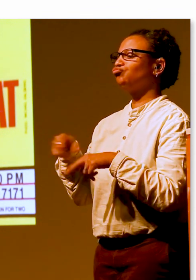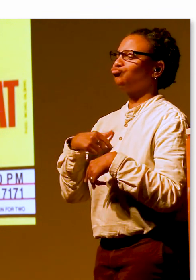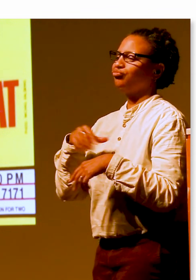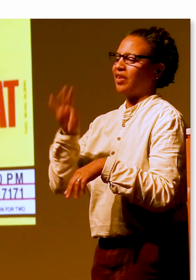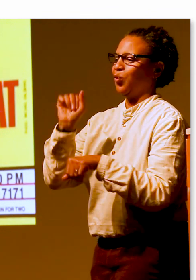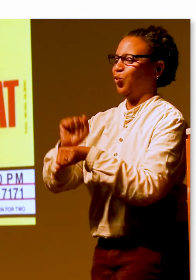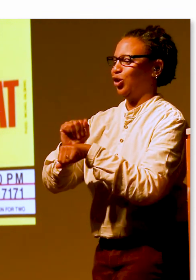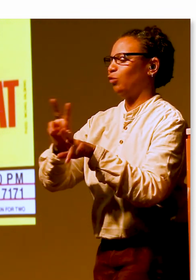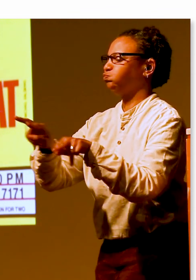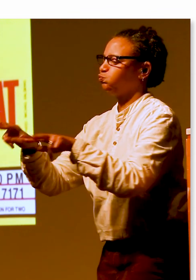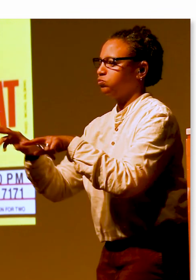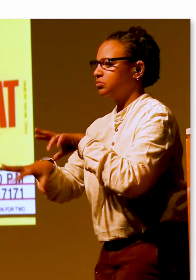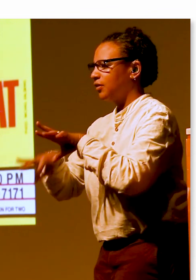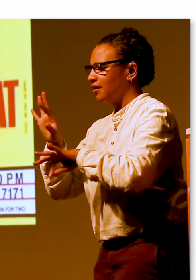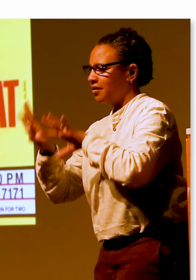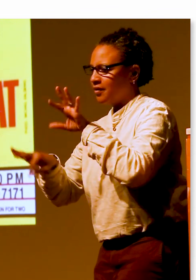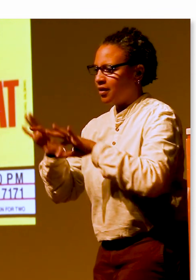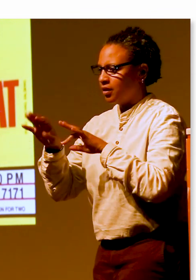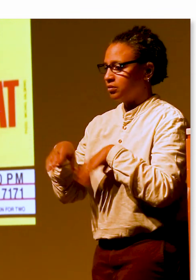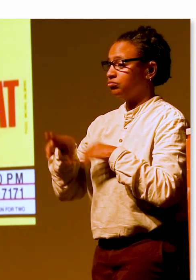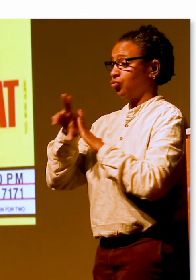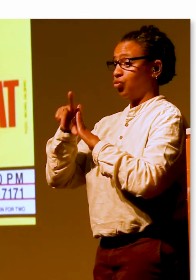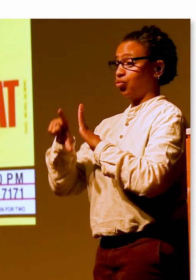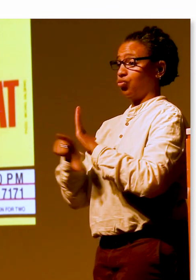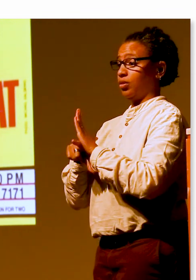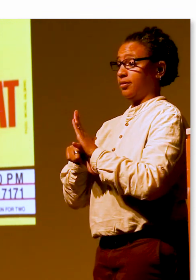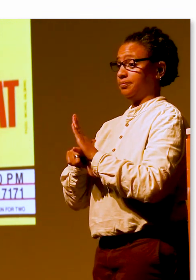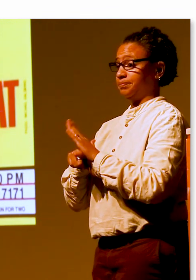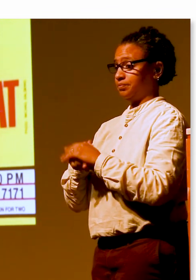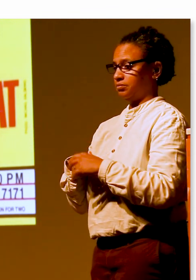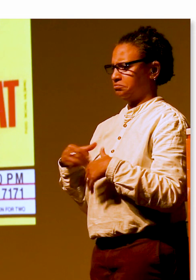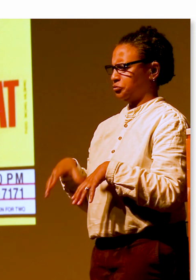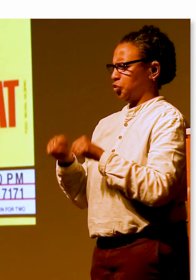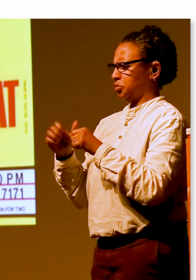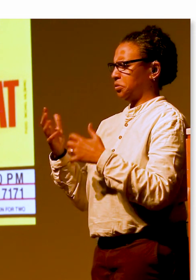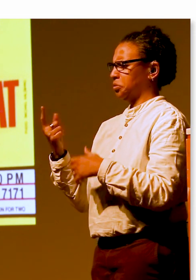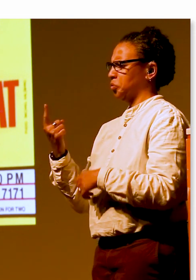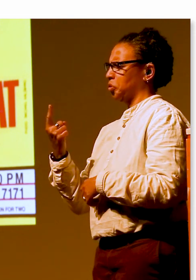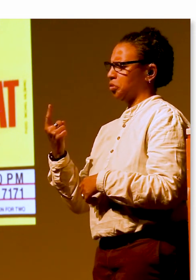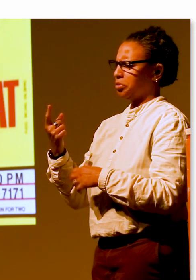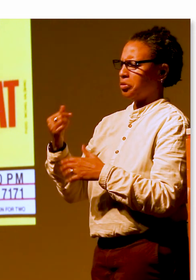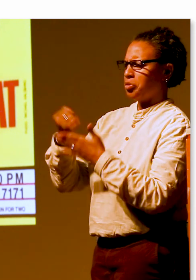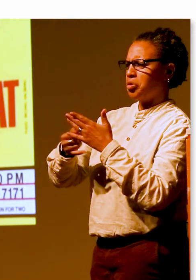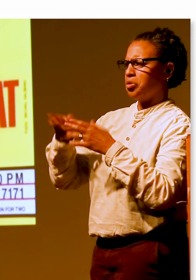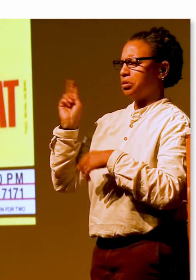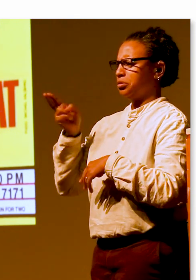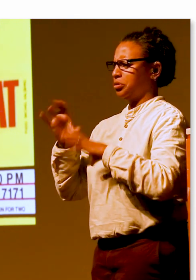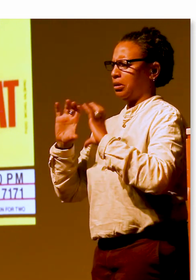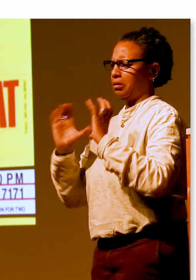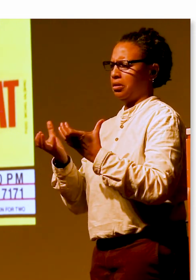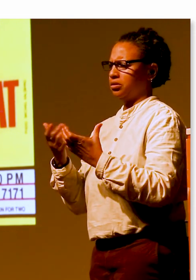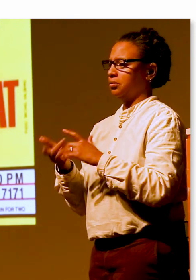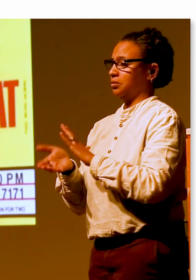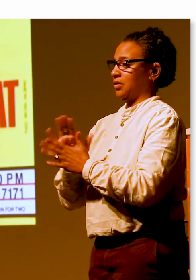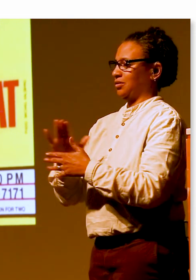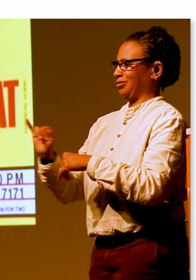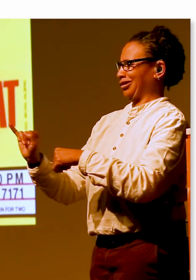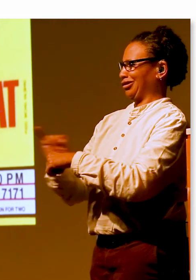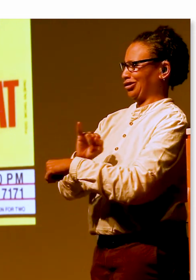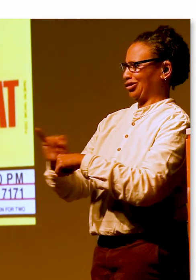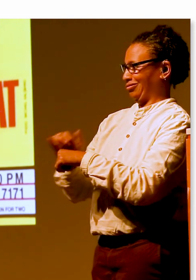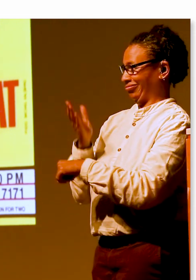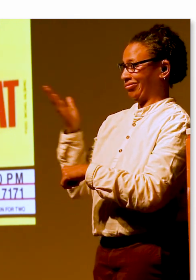an undergraduate. I'd probably taken one art history course before I found myself as an intern at the Studio Museum in Harlem. Shout out to the